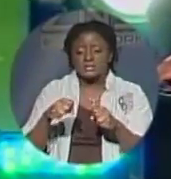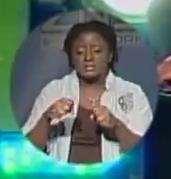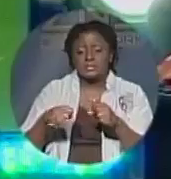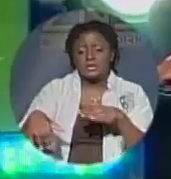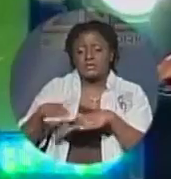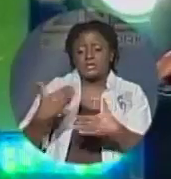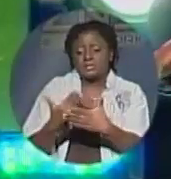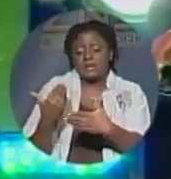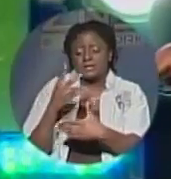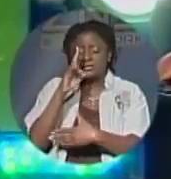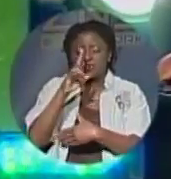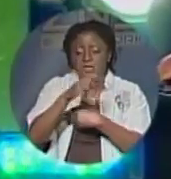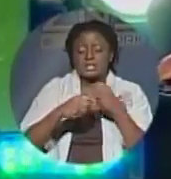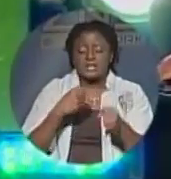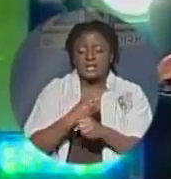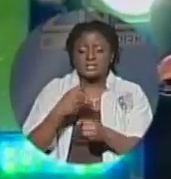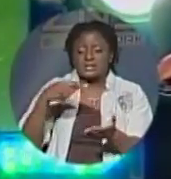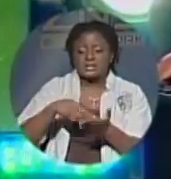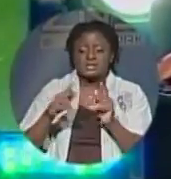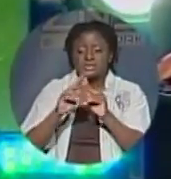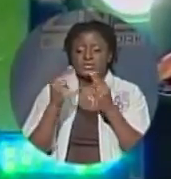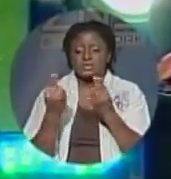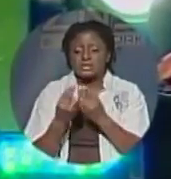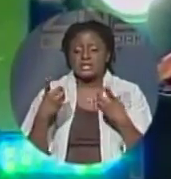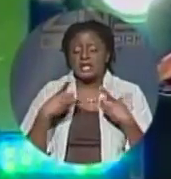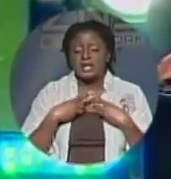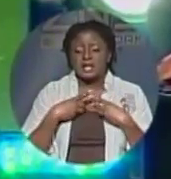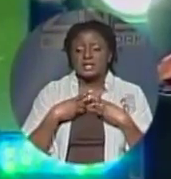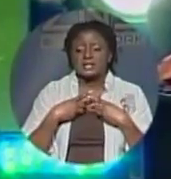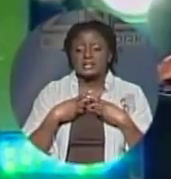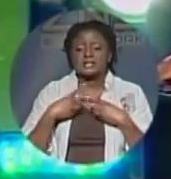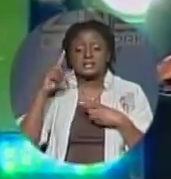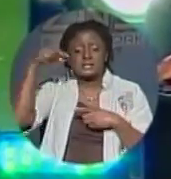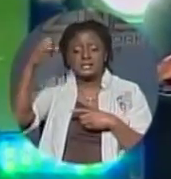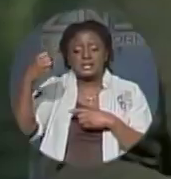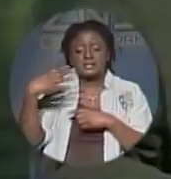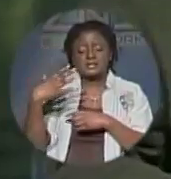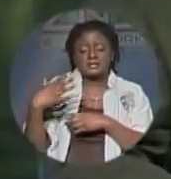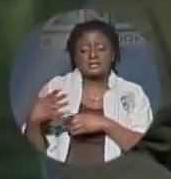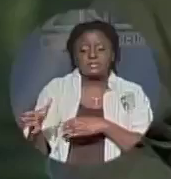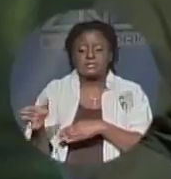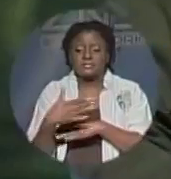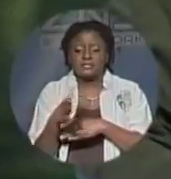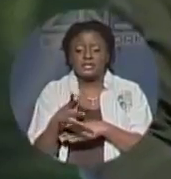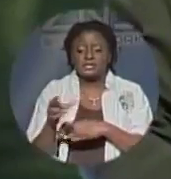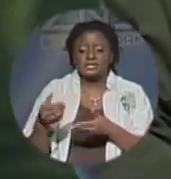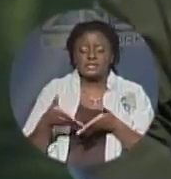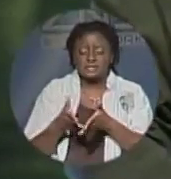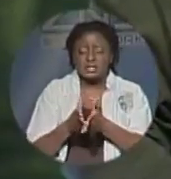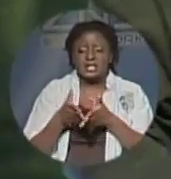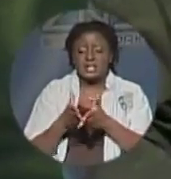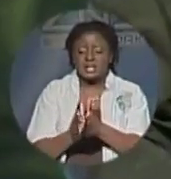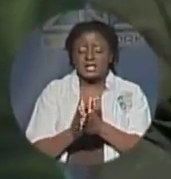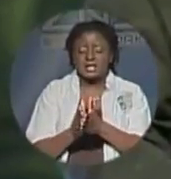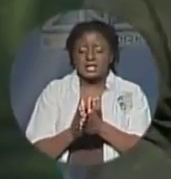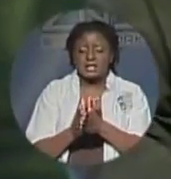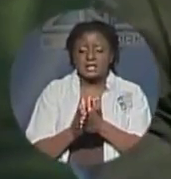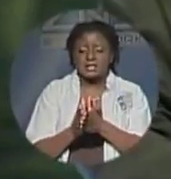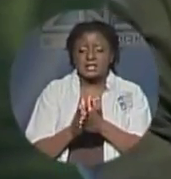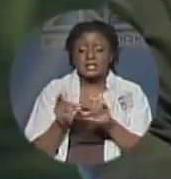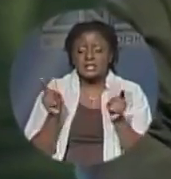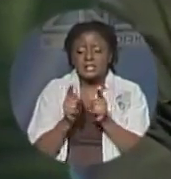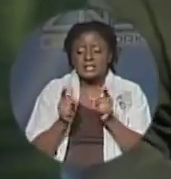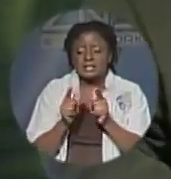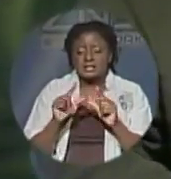executed a variety of events ranging from sunfish sailing in Grand Bahama, junior tennis in San Salvador, Little League baseball